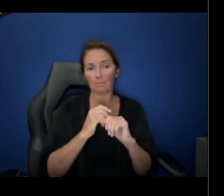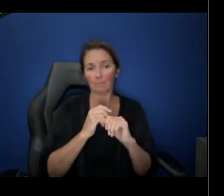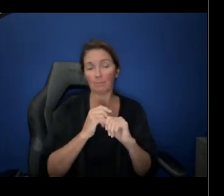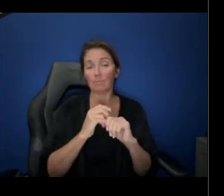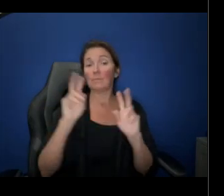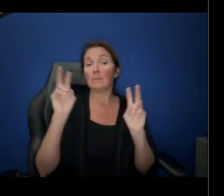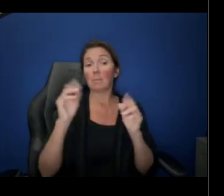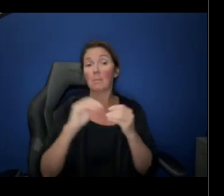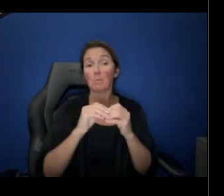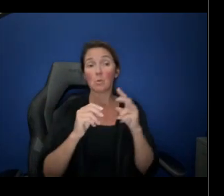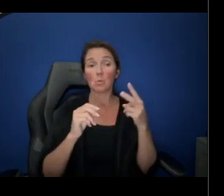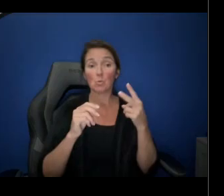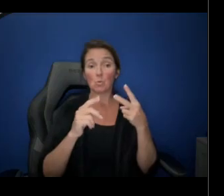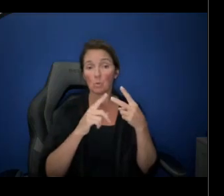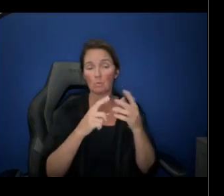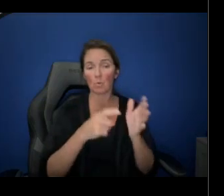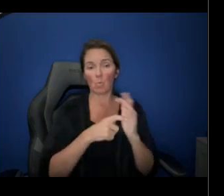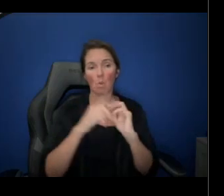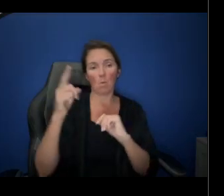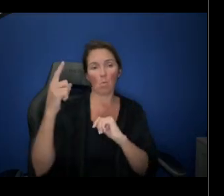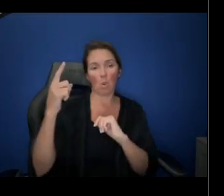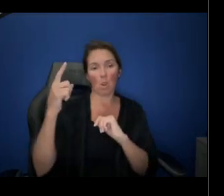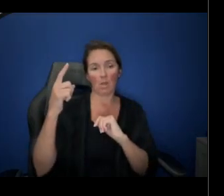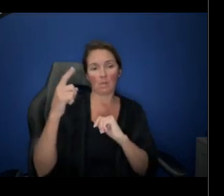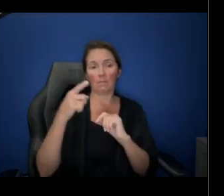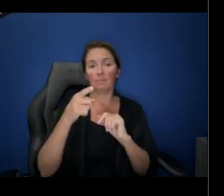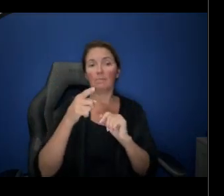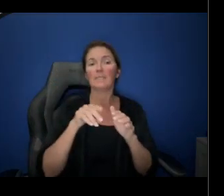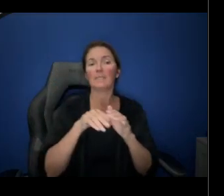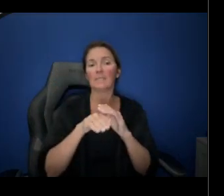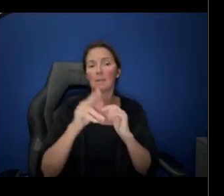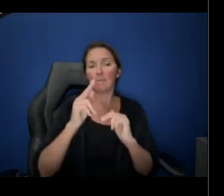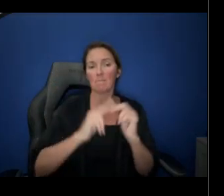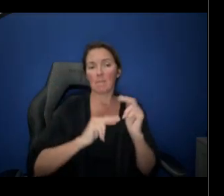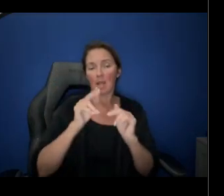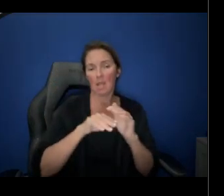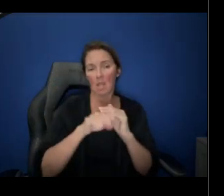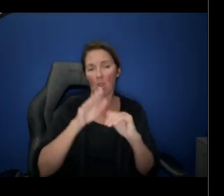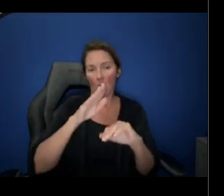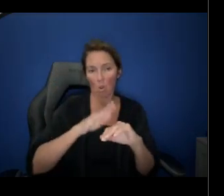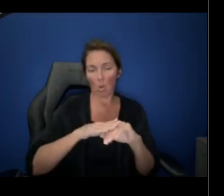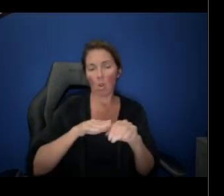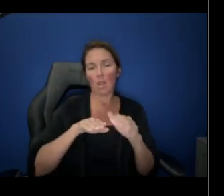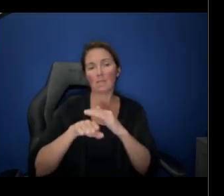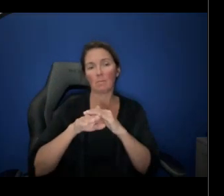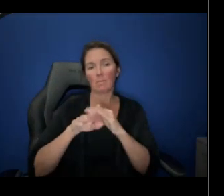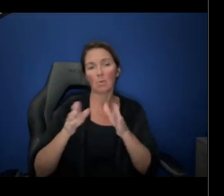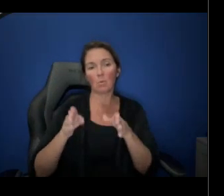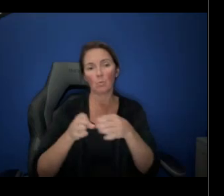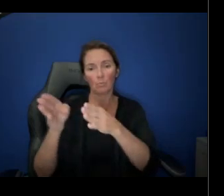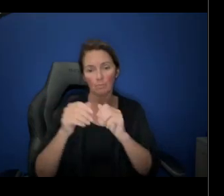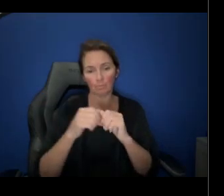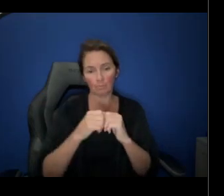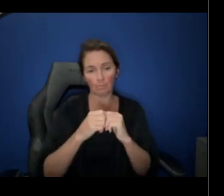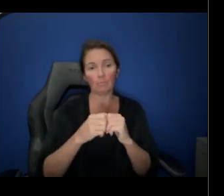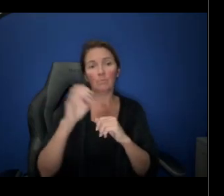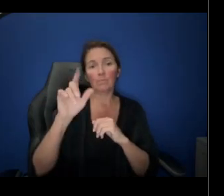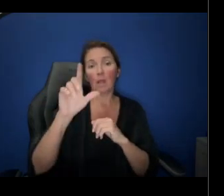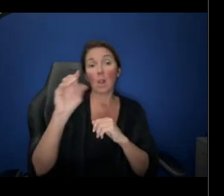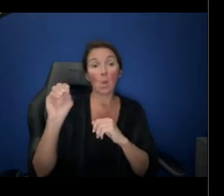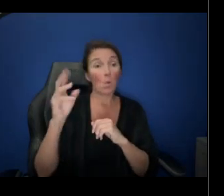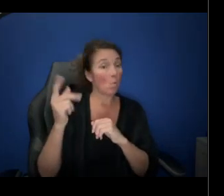Topic 2, requirement 1, an accessible building entrance on an accessible route.